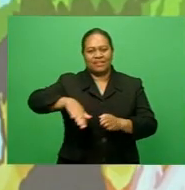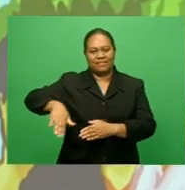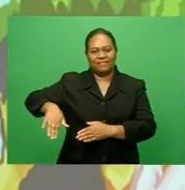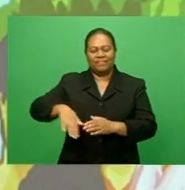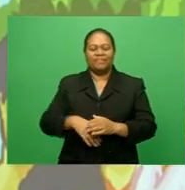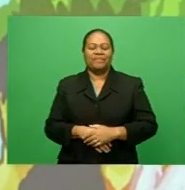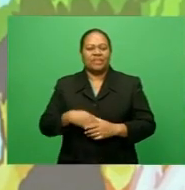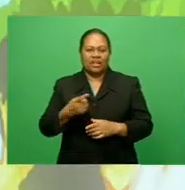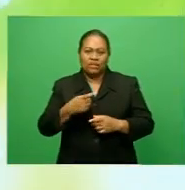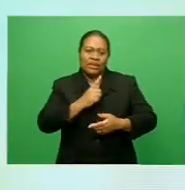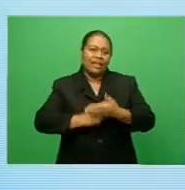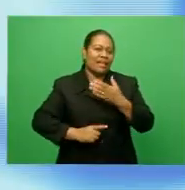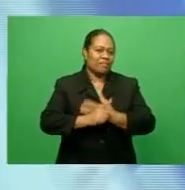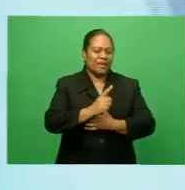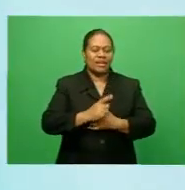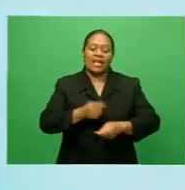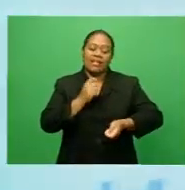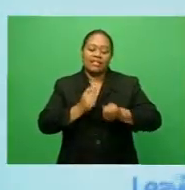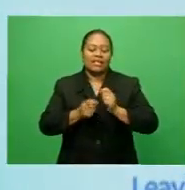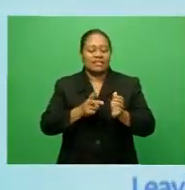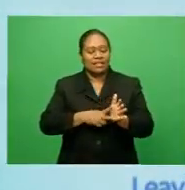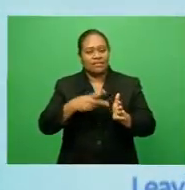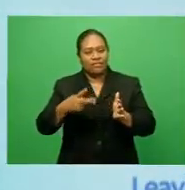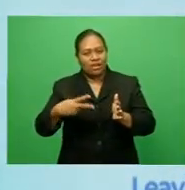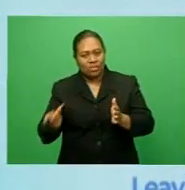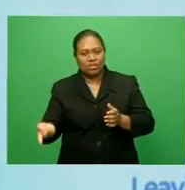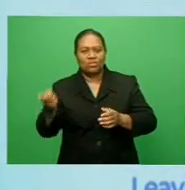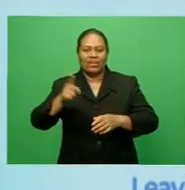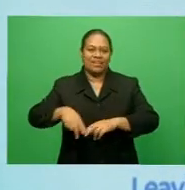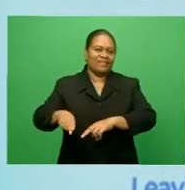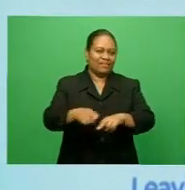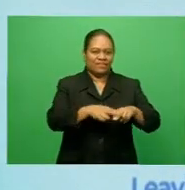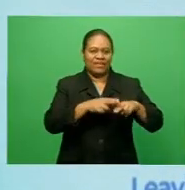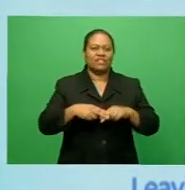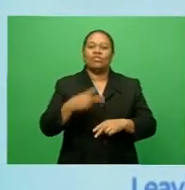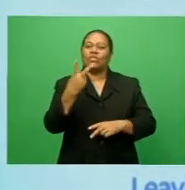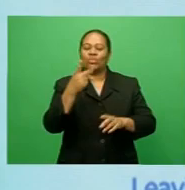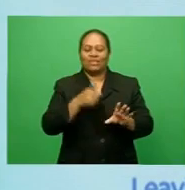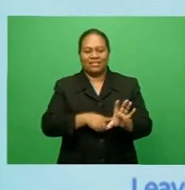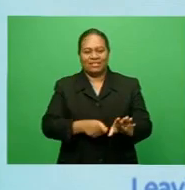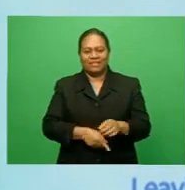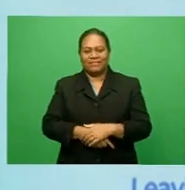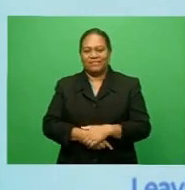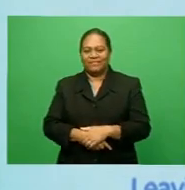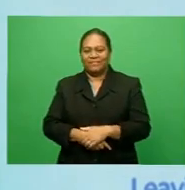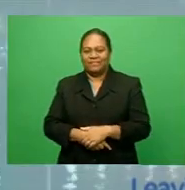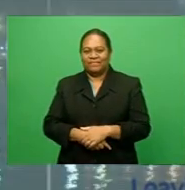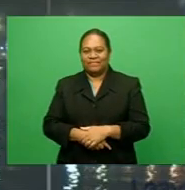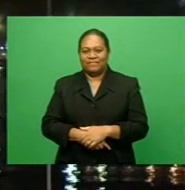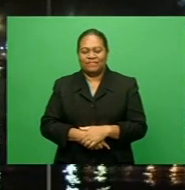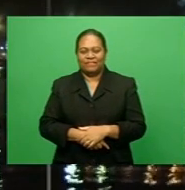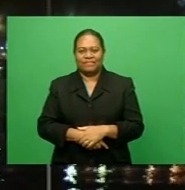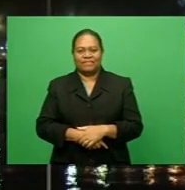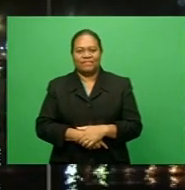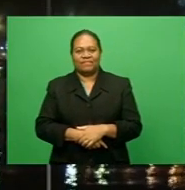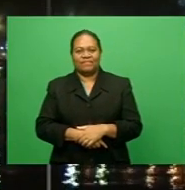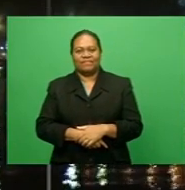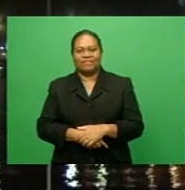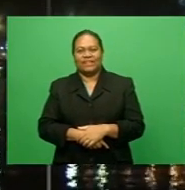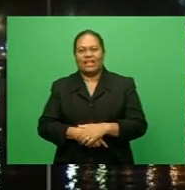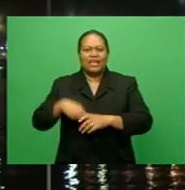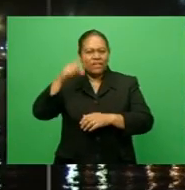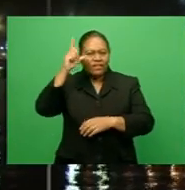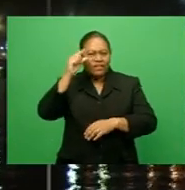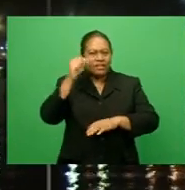Adaptation will be tested in Fiji and Vanuatu for the next 2 years. Koroita Ndulala, FBC News. The